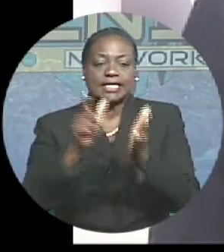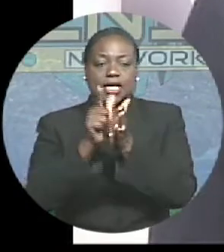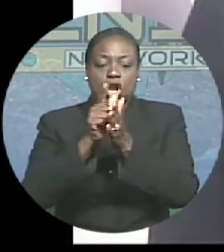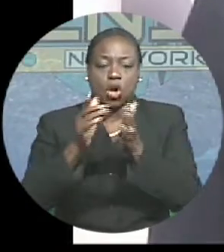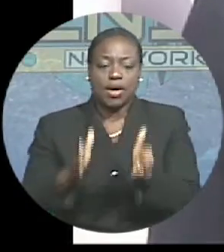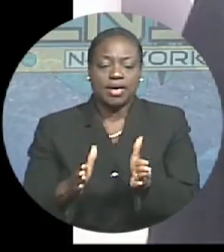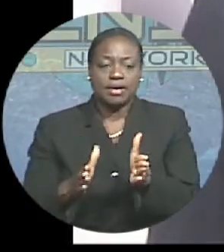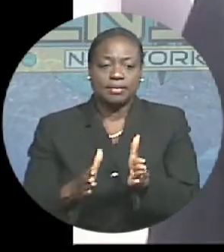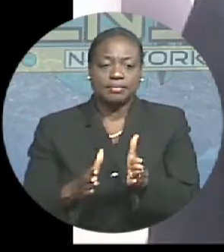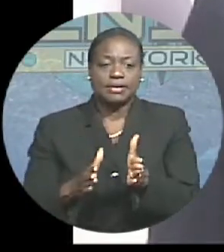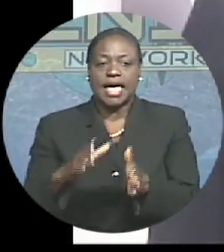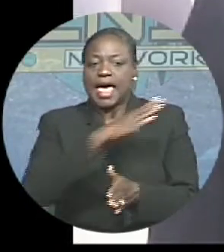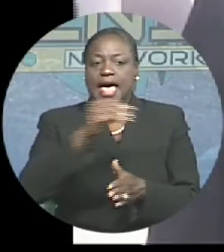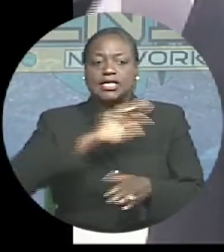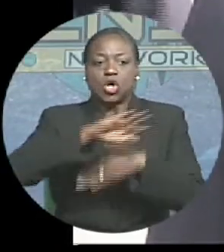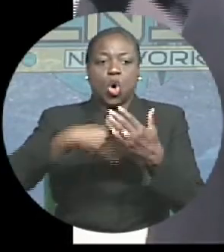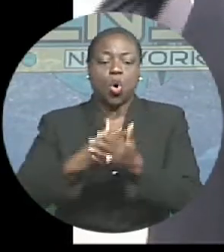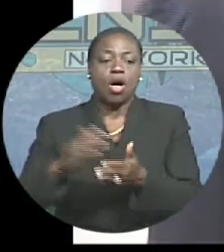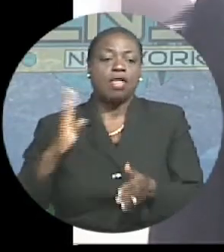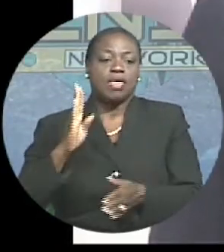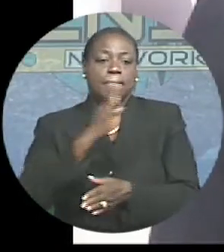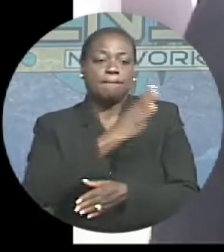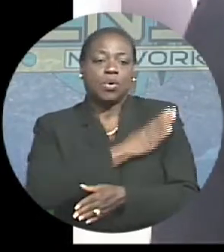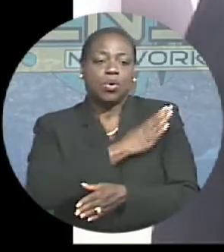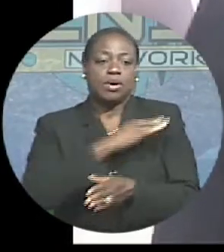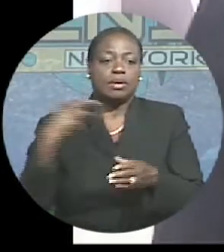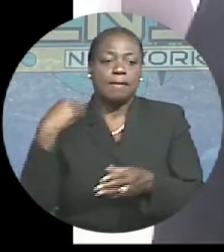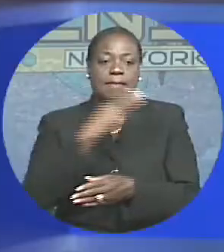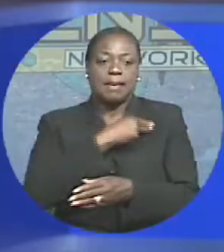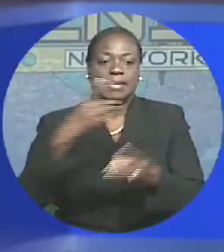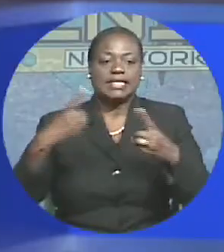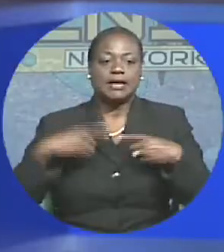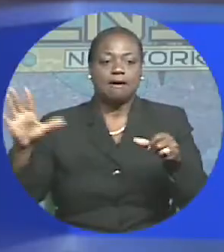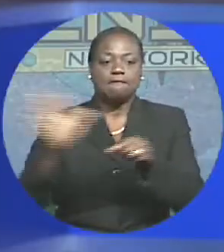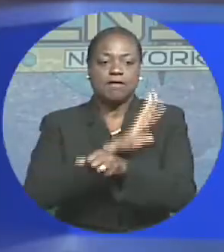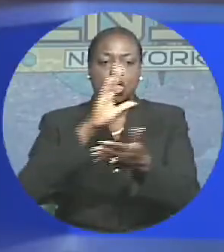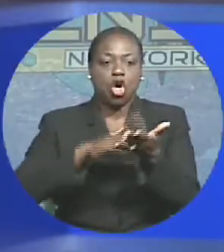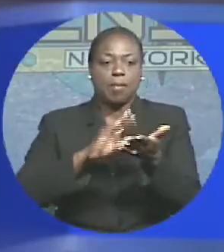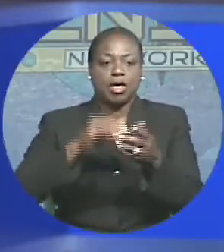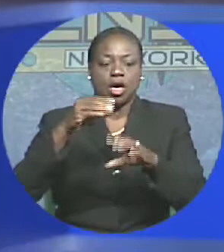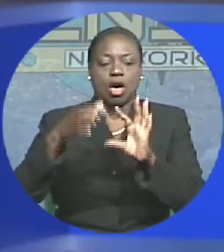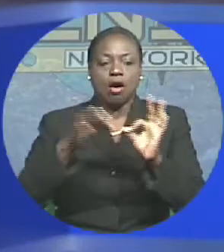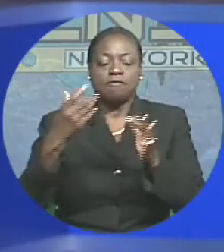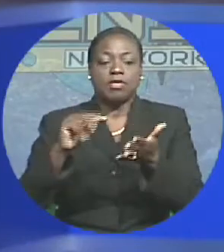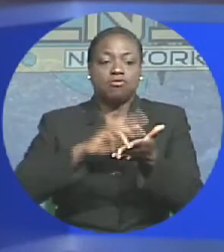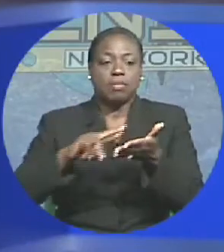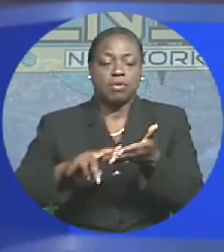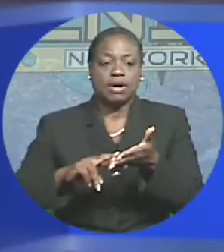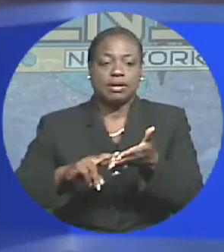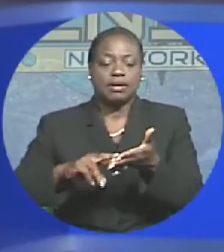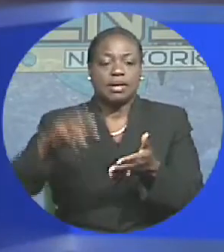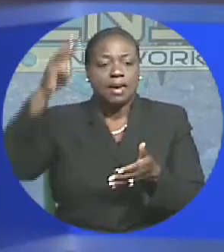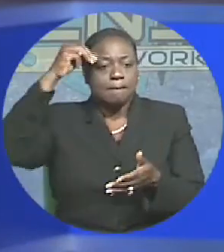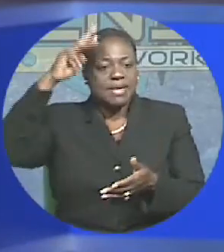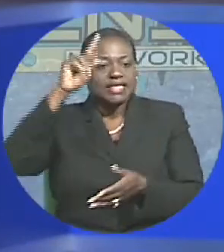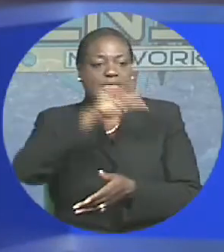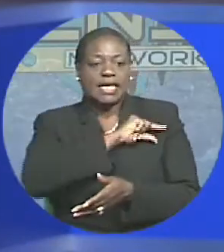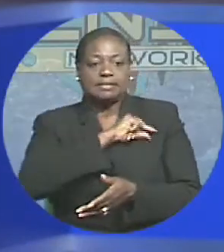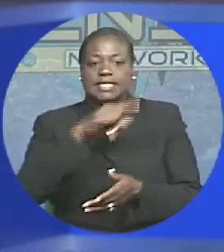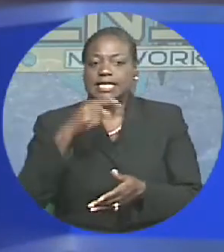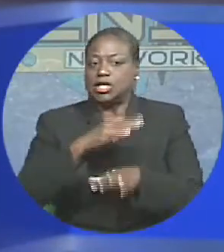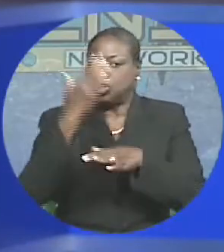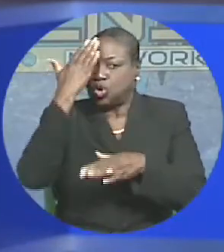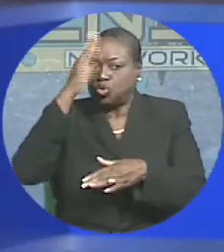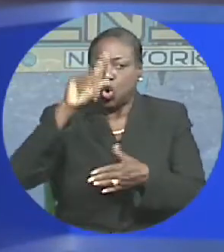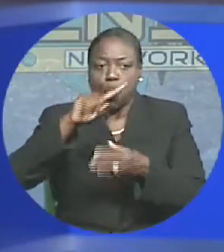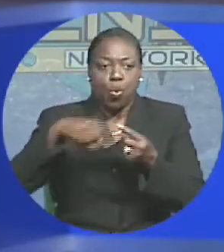gave all of the board members full copies of the report. Now, Minister Gibson hinted that he's still not sure when the